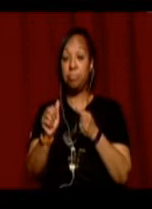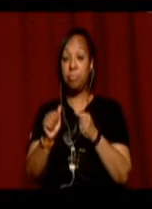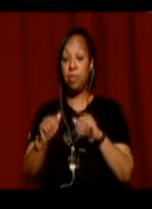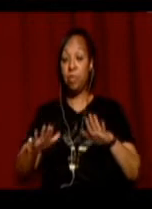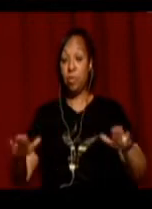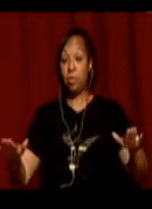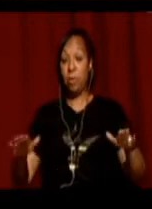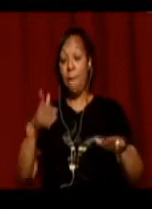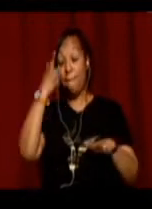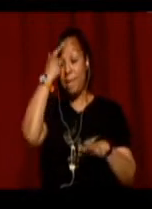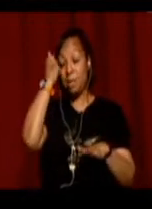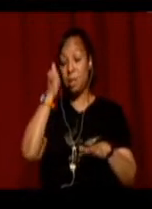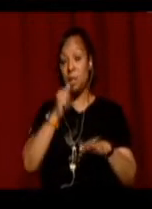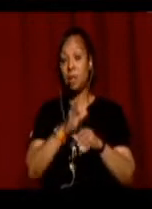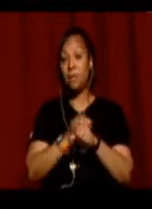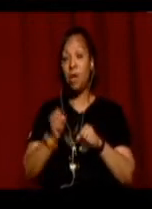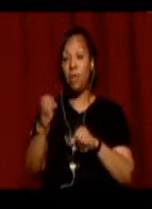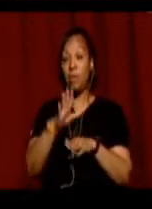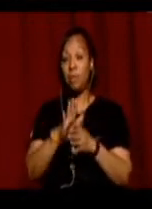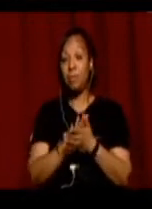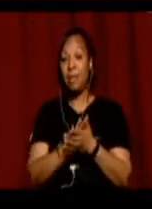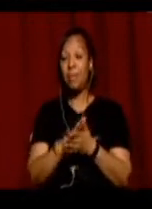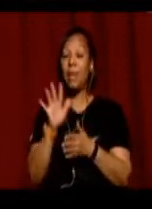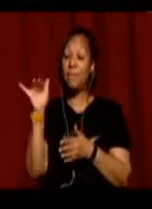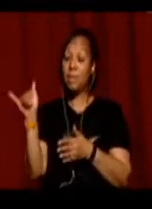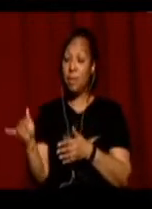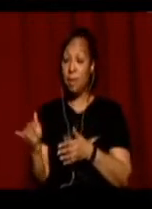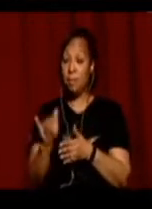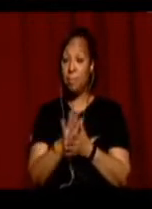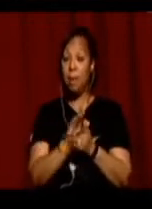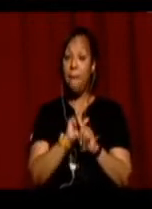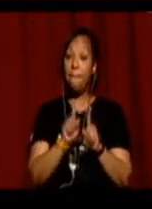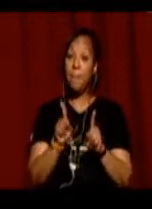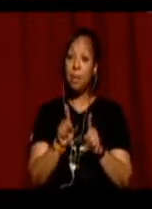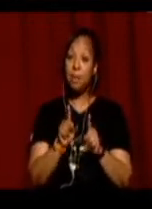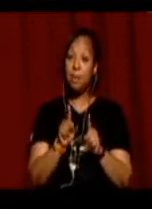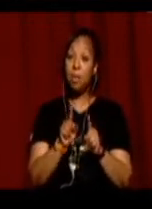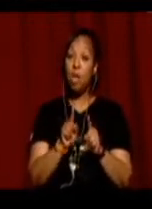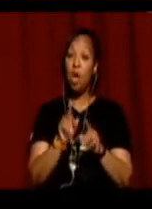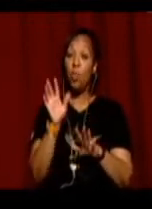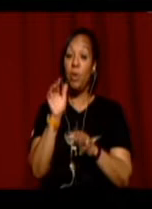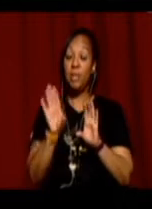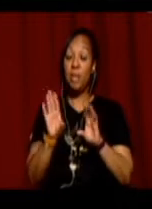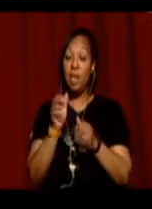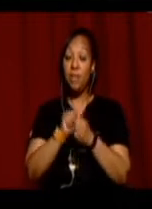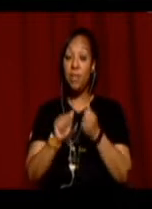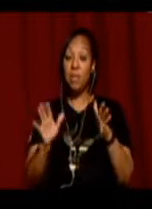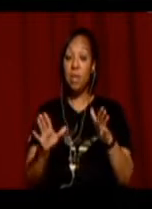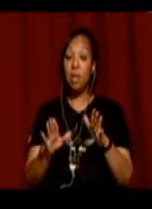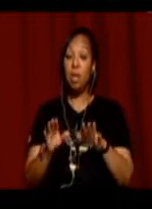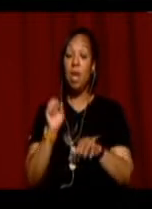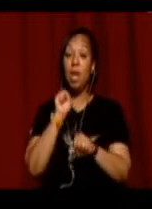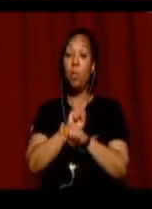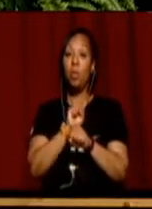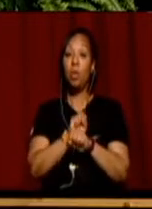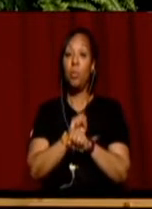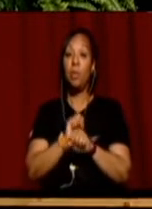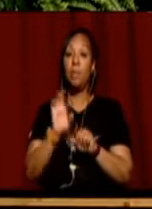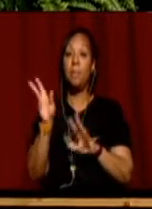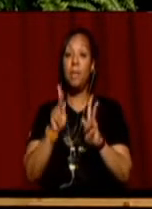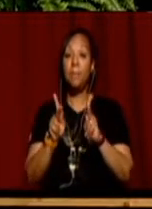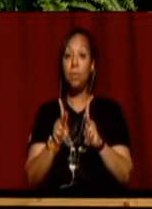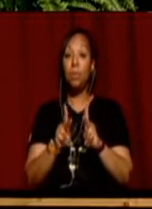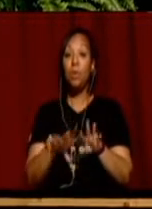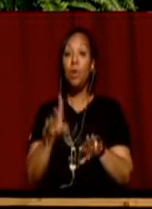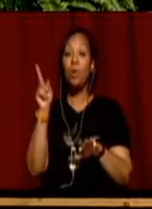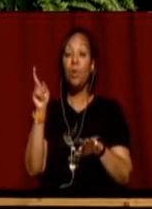there's a COVID-19 pandemic. I'm sorry, they're going to have to stay in jail. But we have done everything we can, working with all of the stakeholders, to be